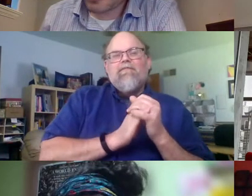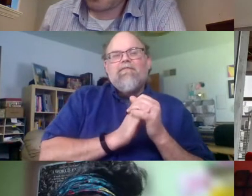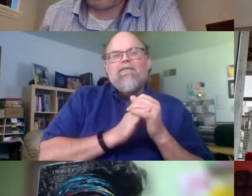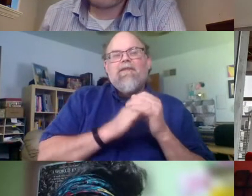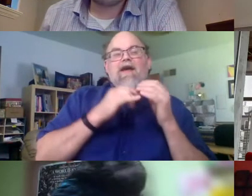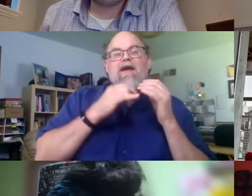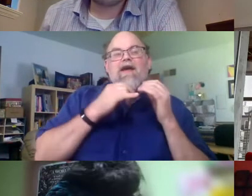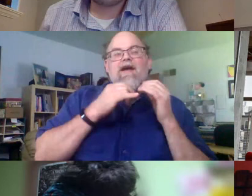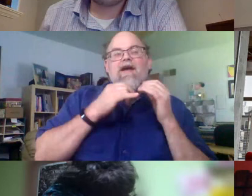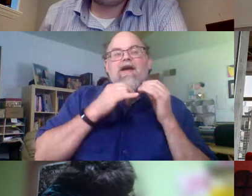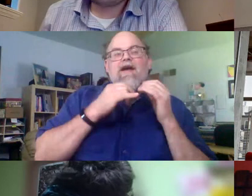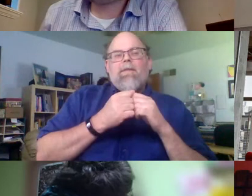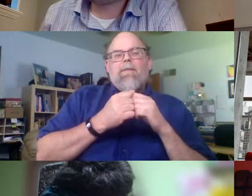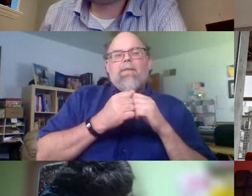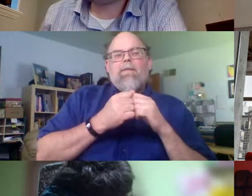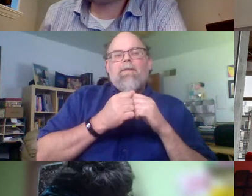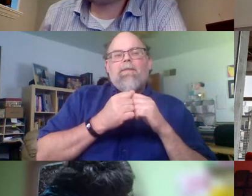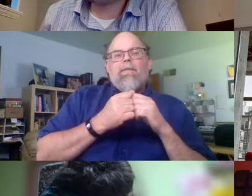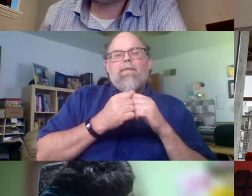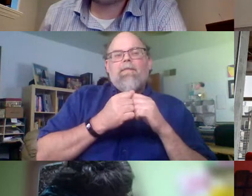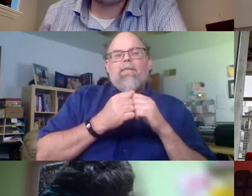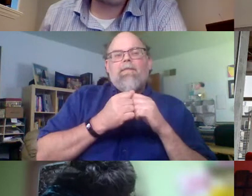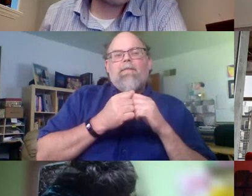Should be, yep. Okay.